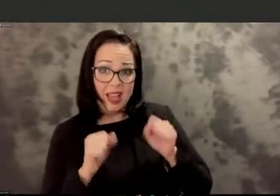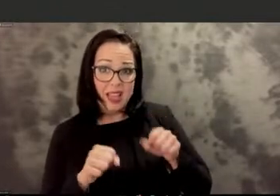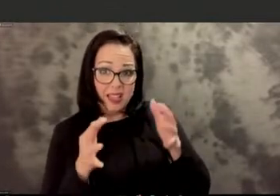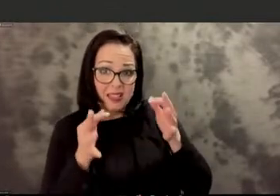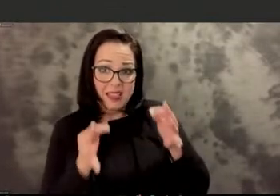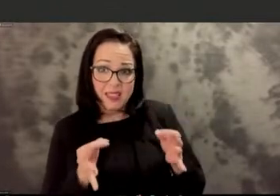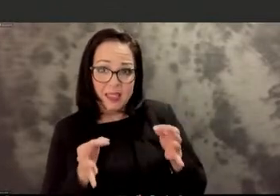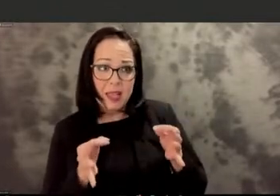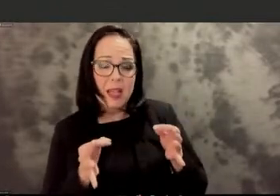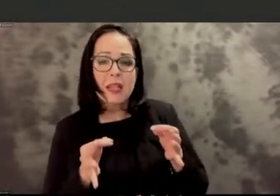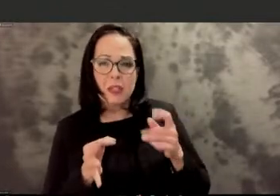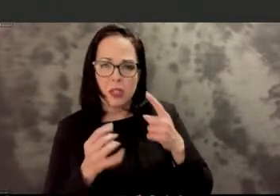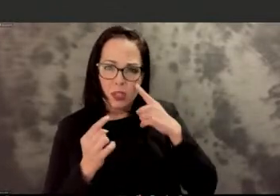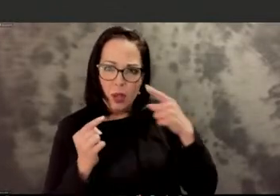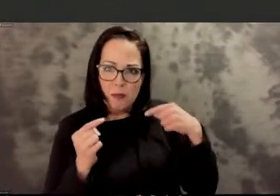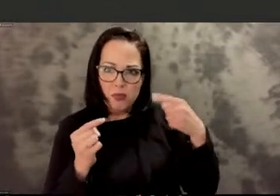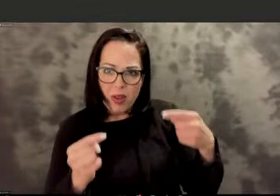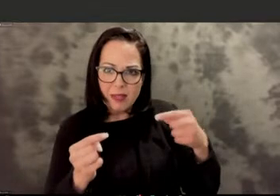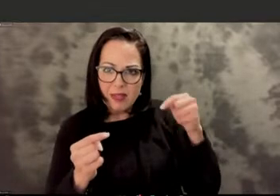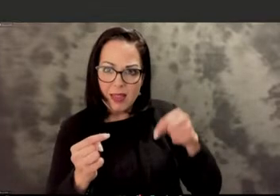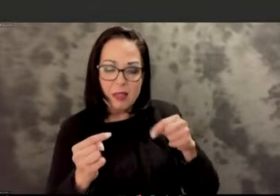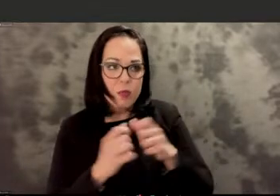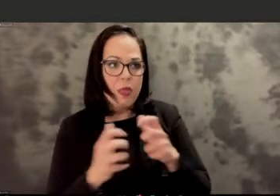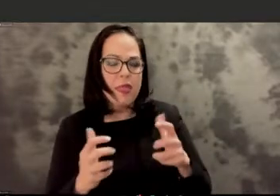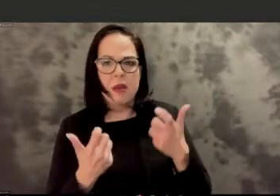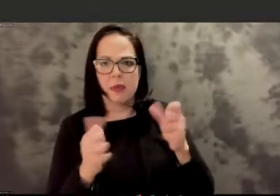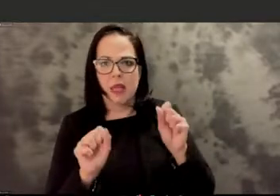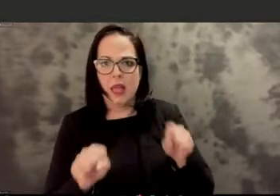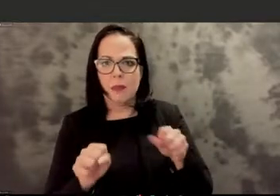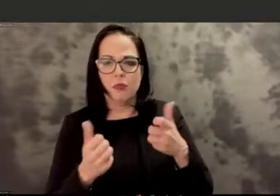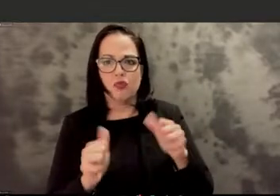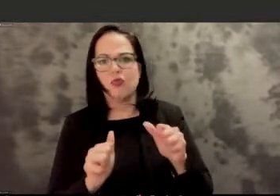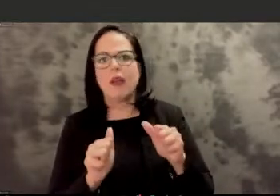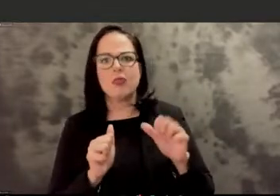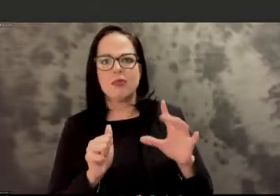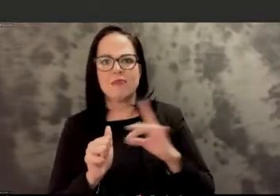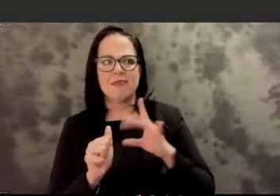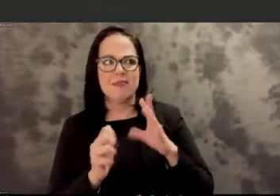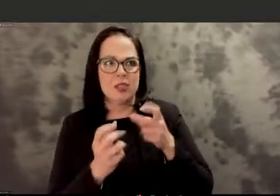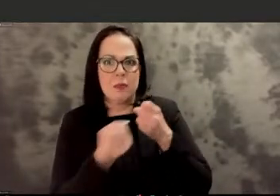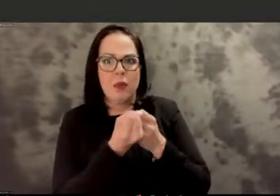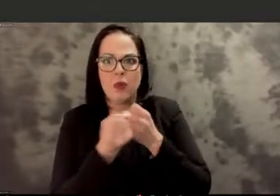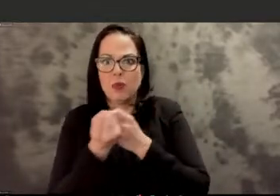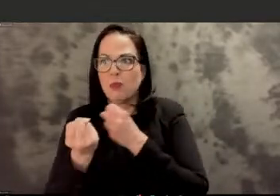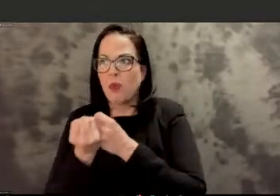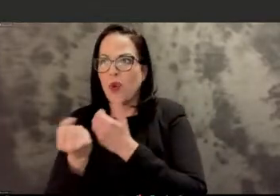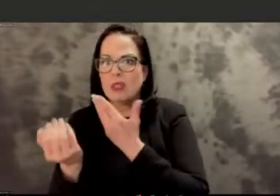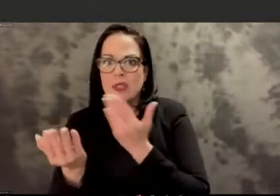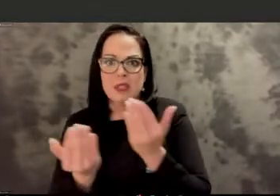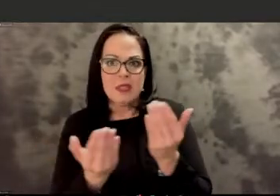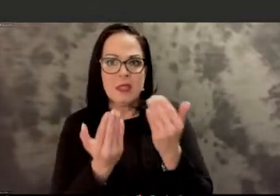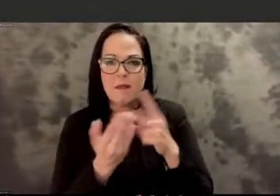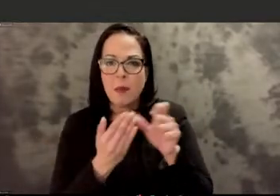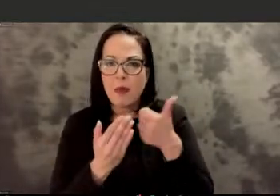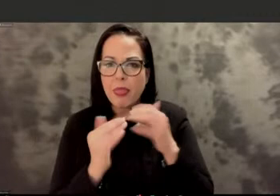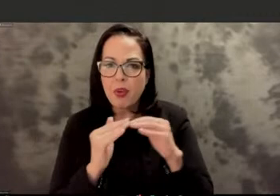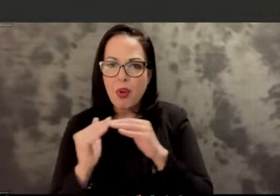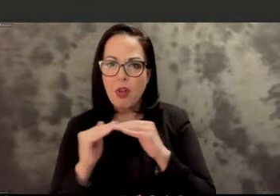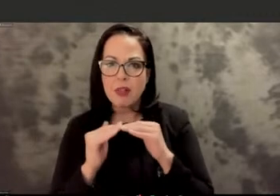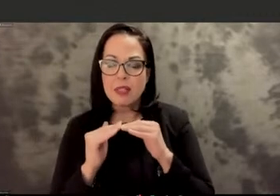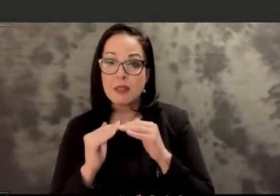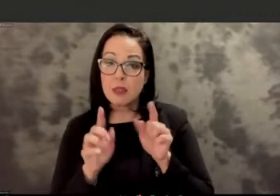of process this without being able to get the kind of support she can from other colleagues, as well